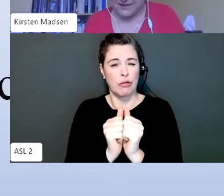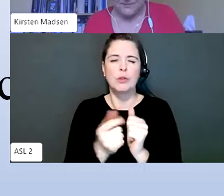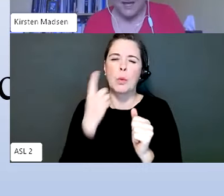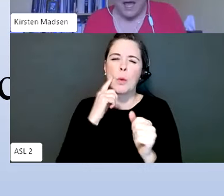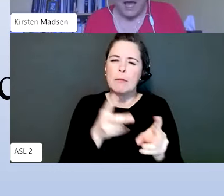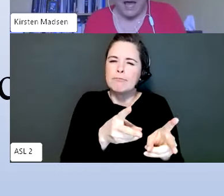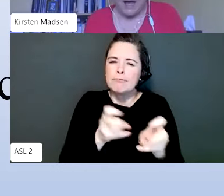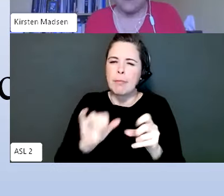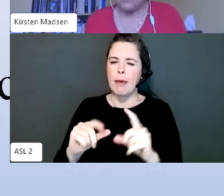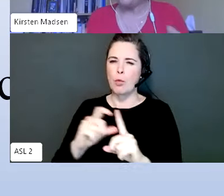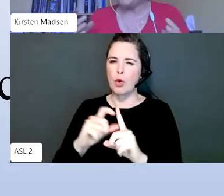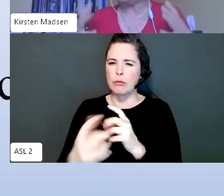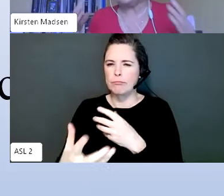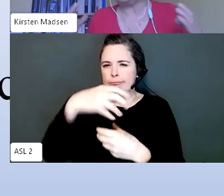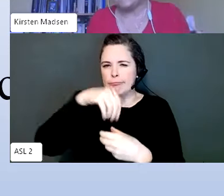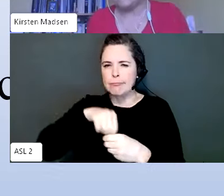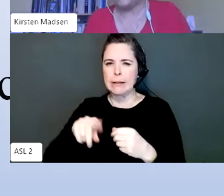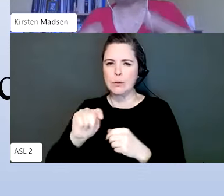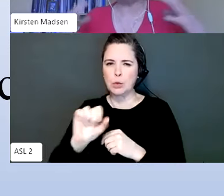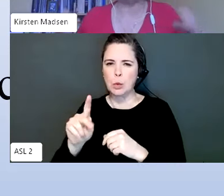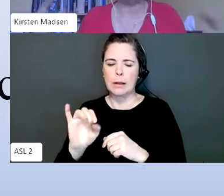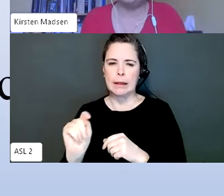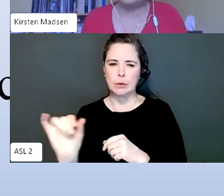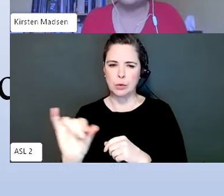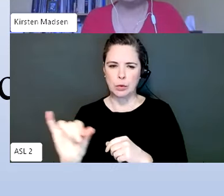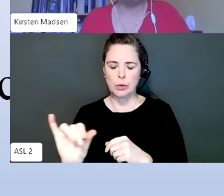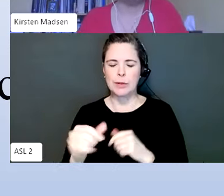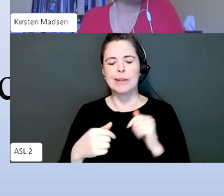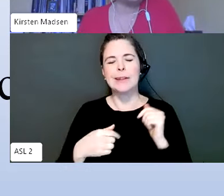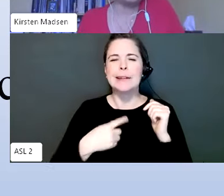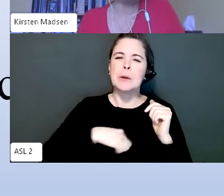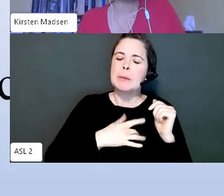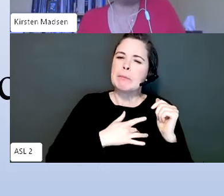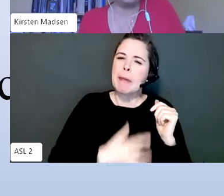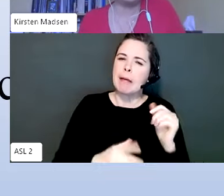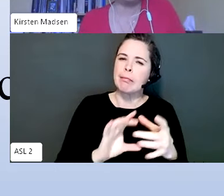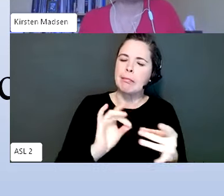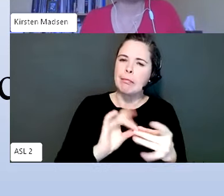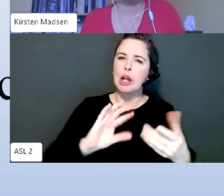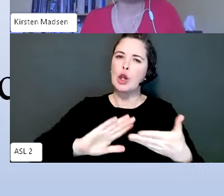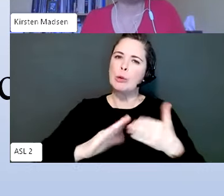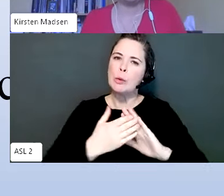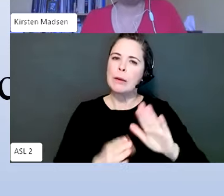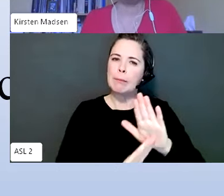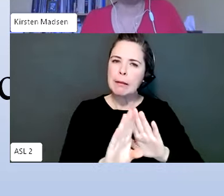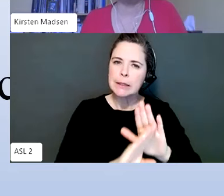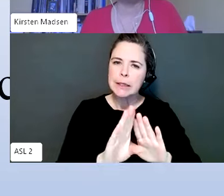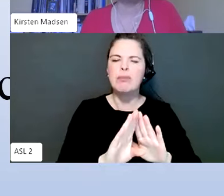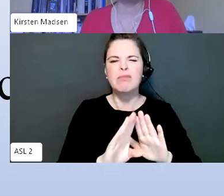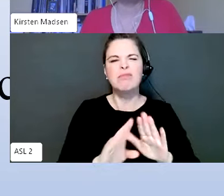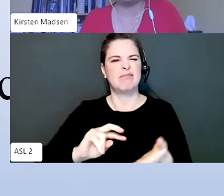together. We tend to say, though, community building, because that's the language that